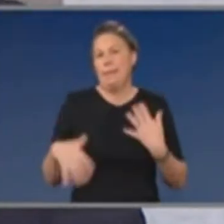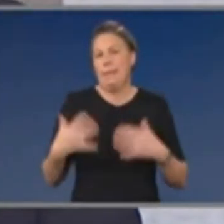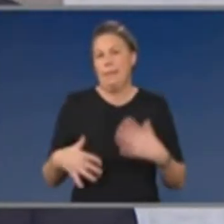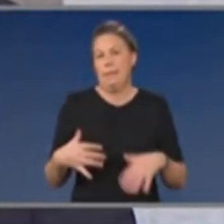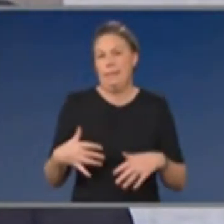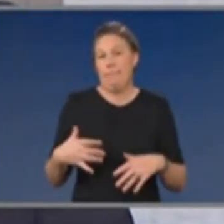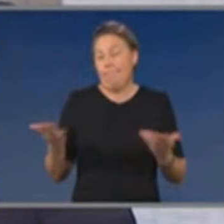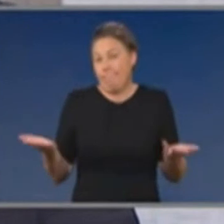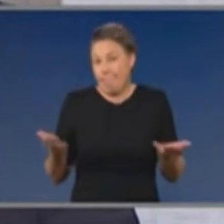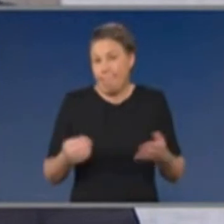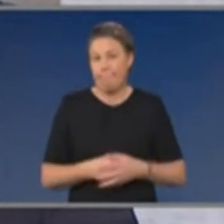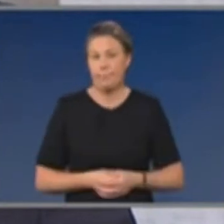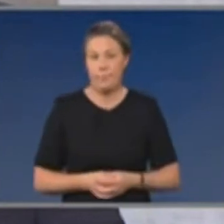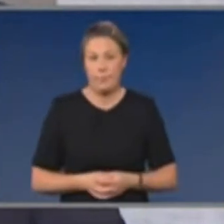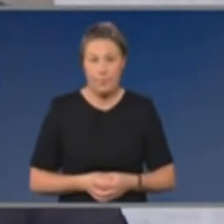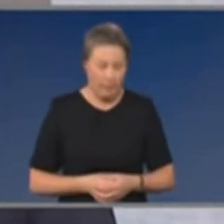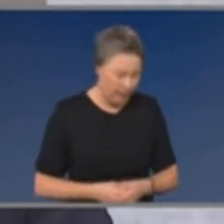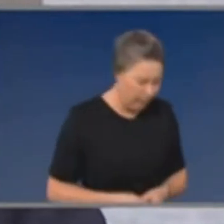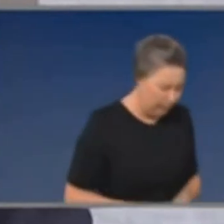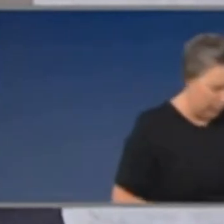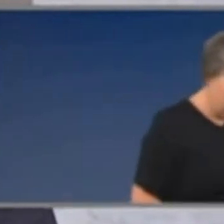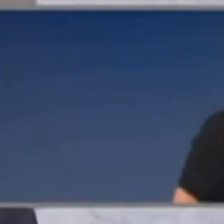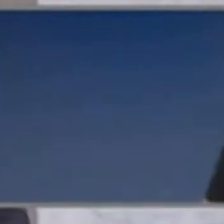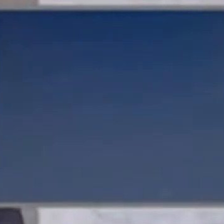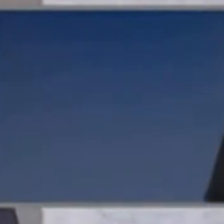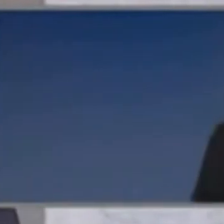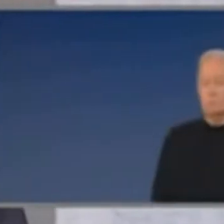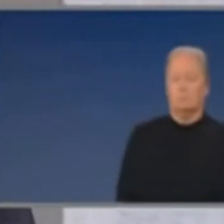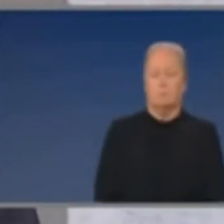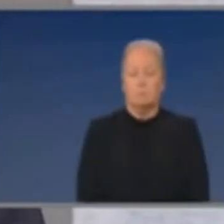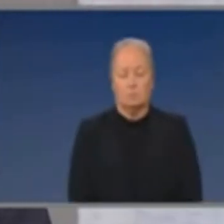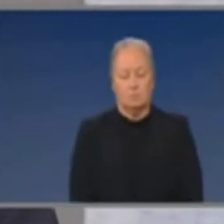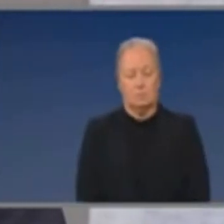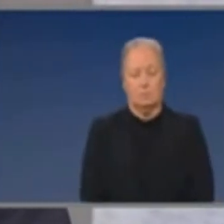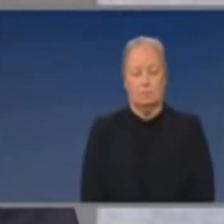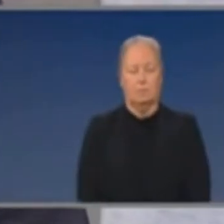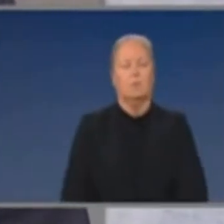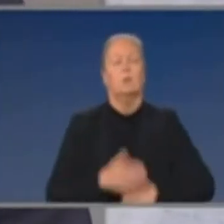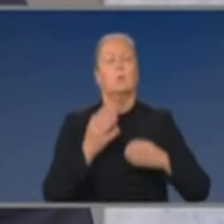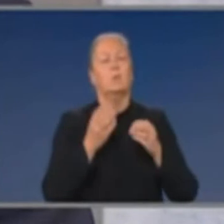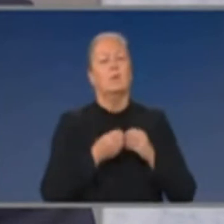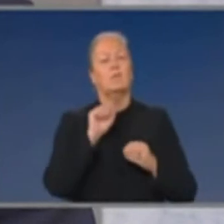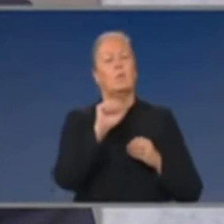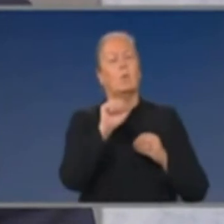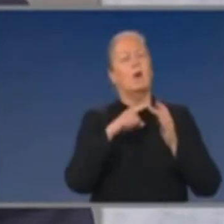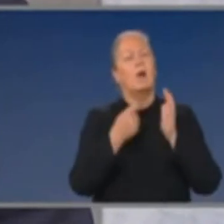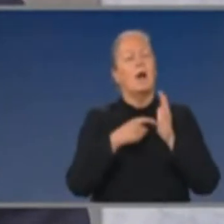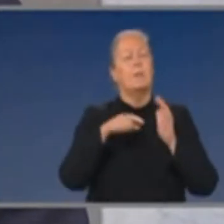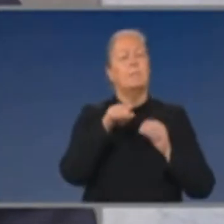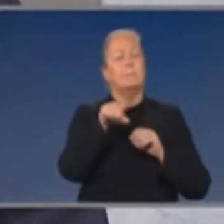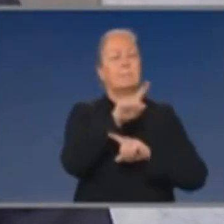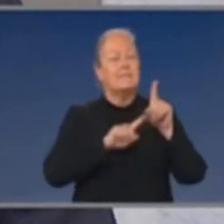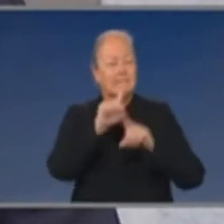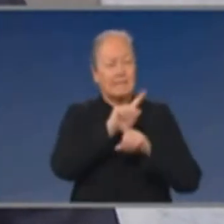I have, and it's certainly also the economic advice I have. Industrial Relations Working Party meetings. What do you realistically hope comes